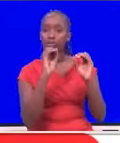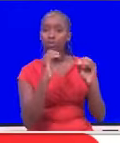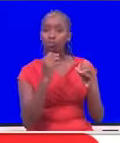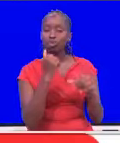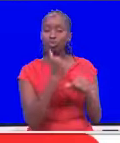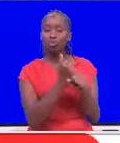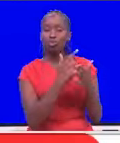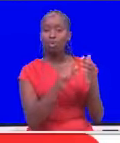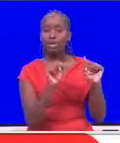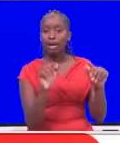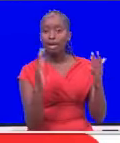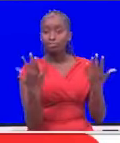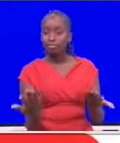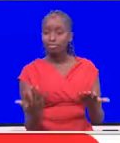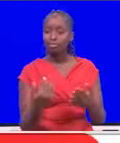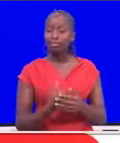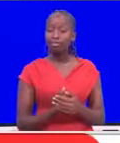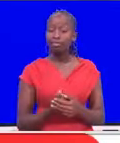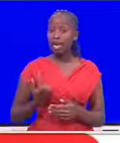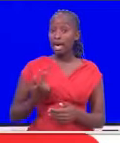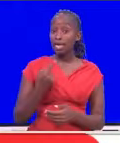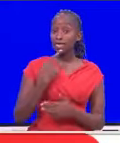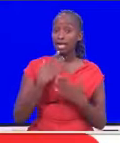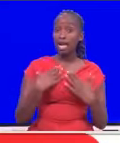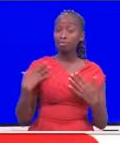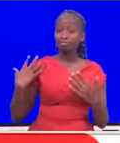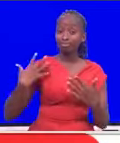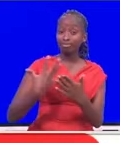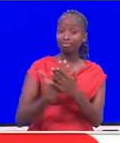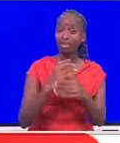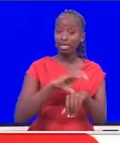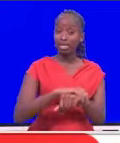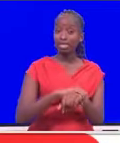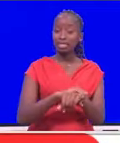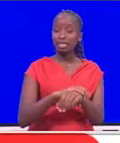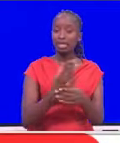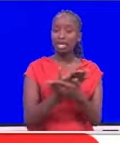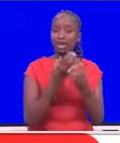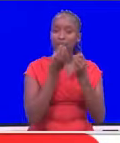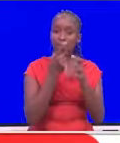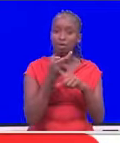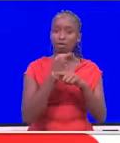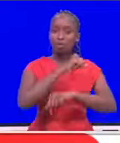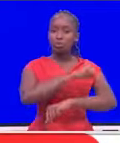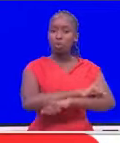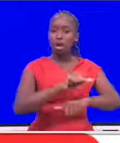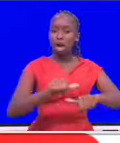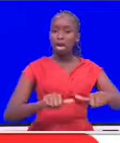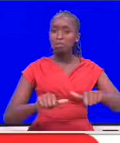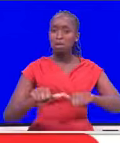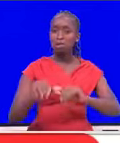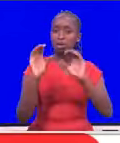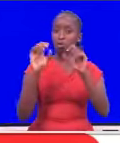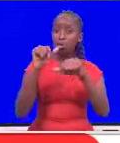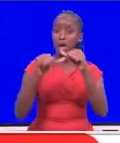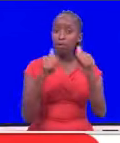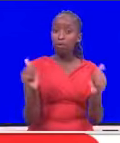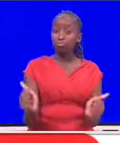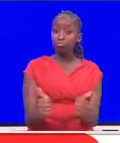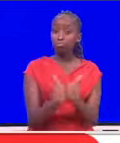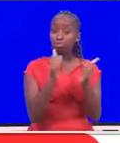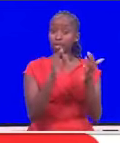She says so far she is yet to receive official communication from the school administration about the